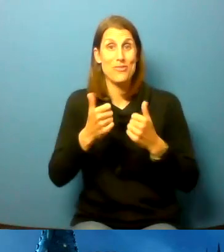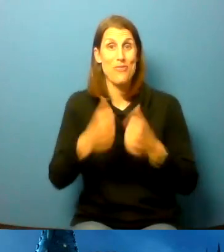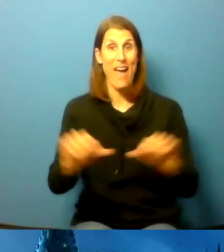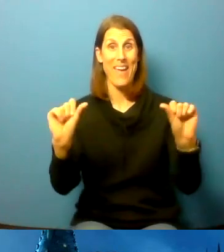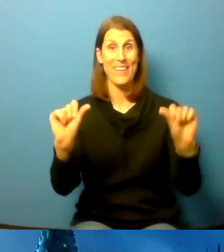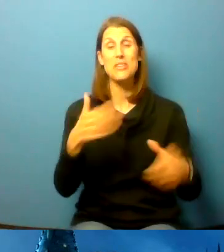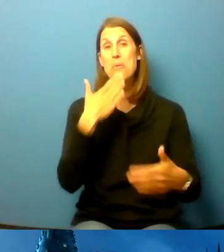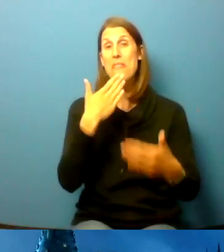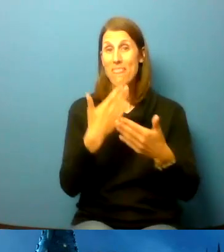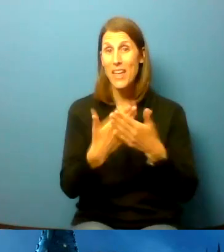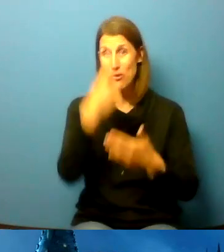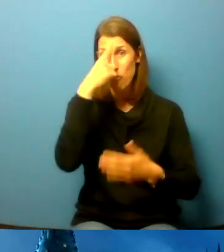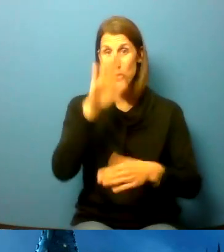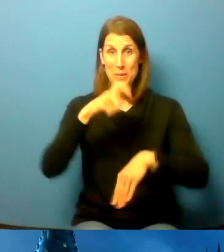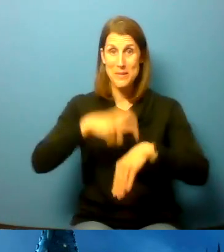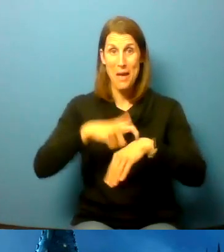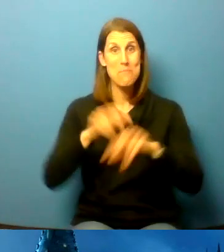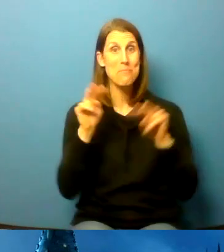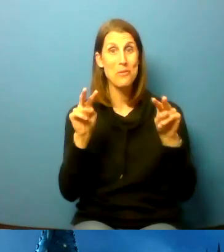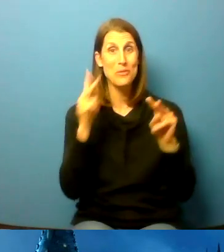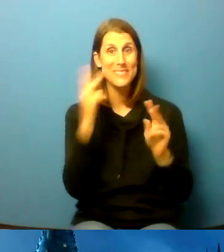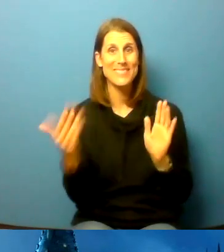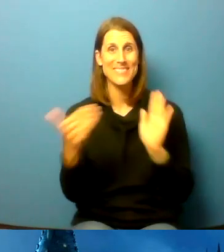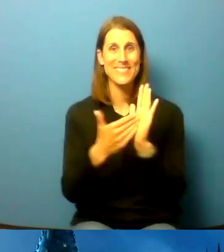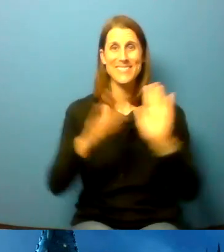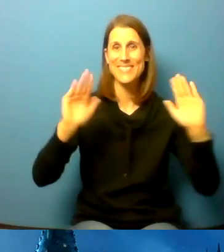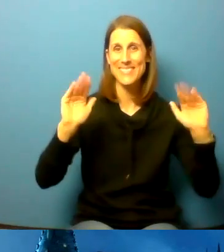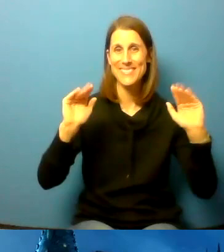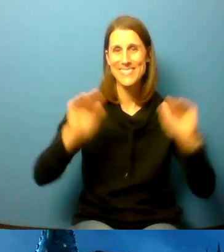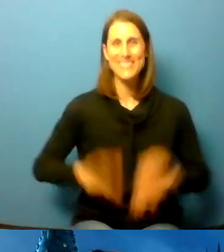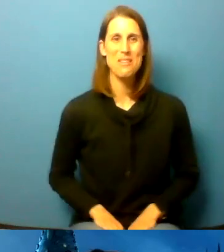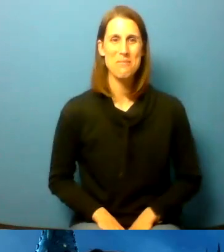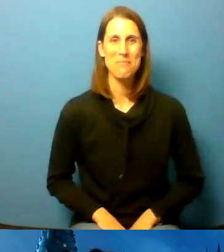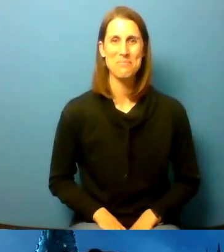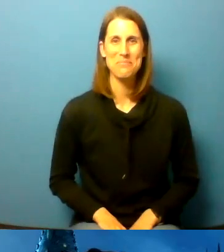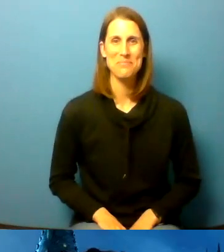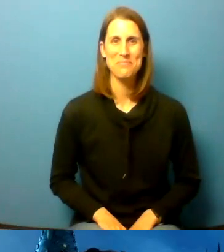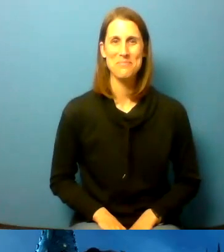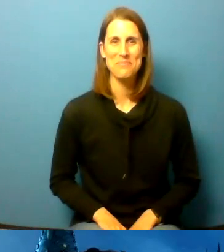time, and look forward to seeing you again. Bye.